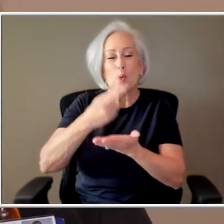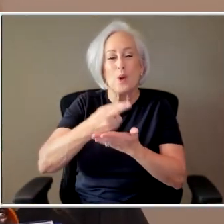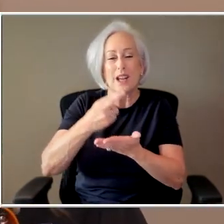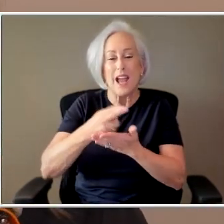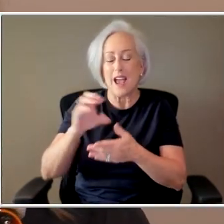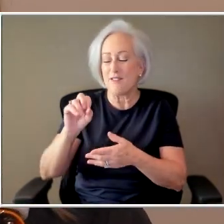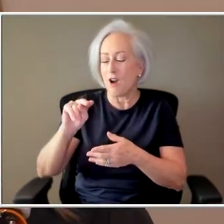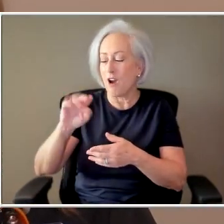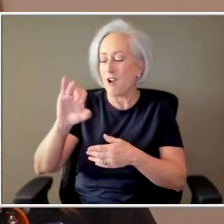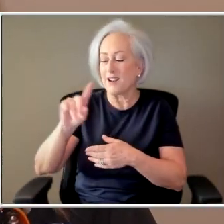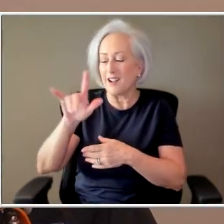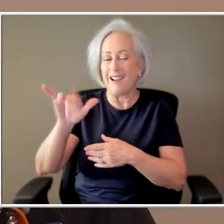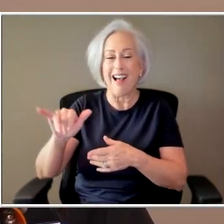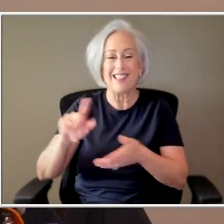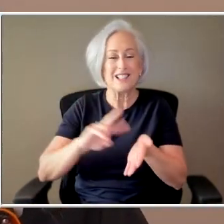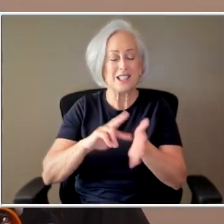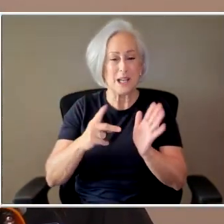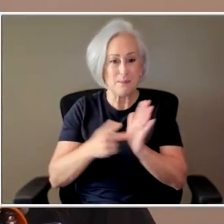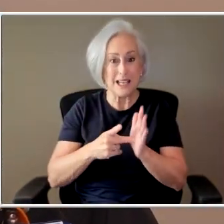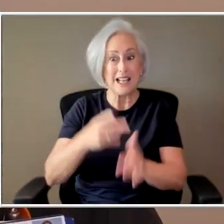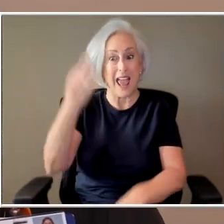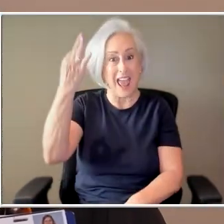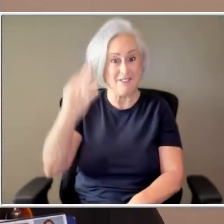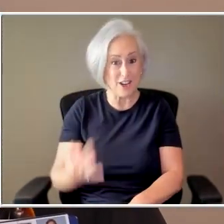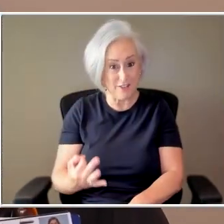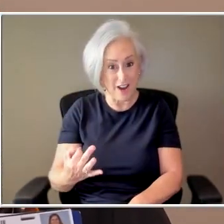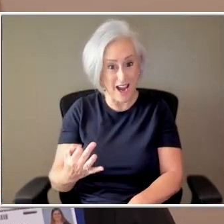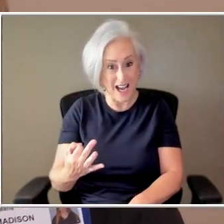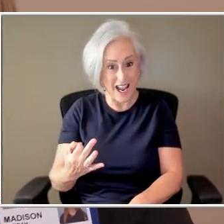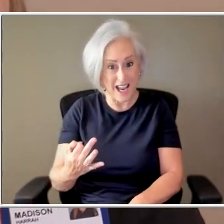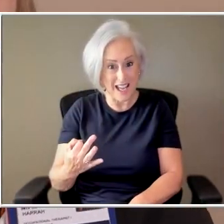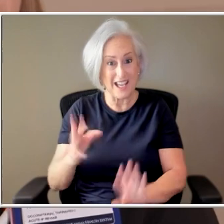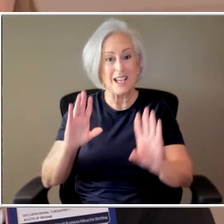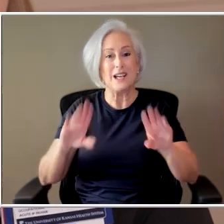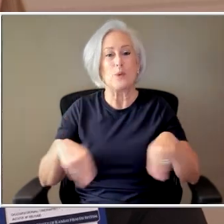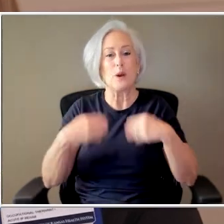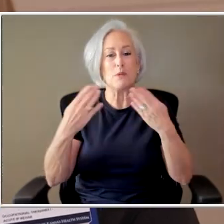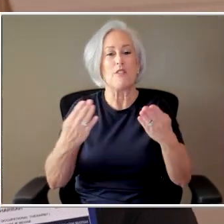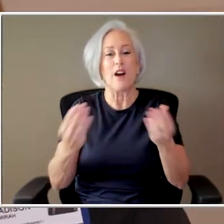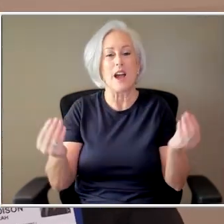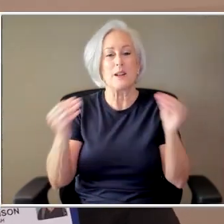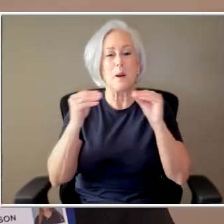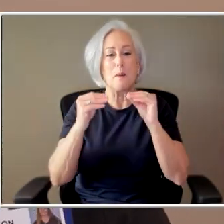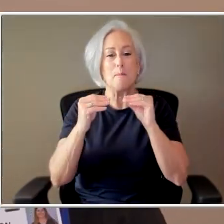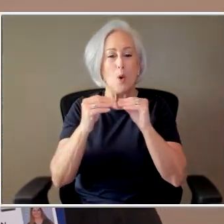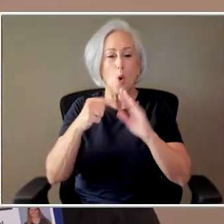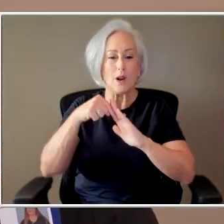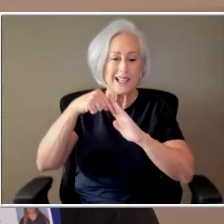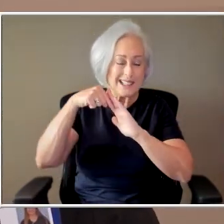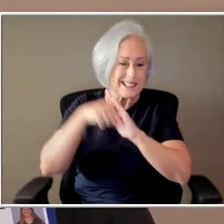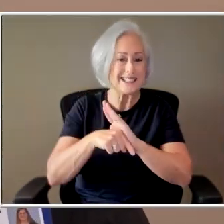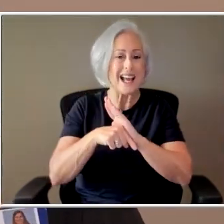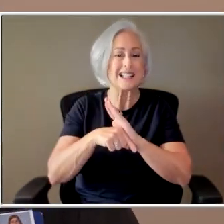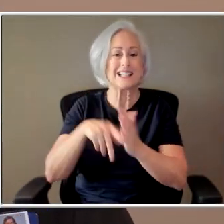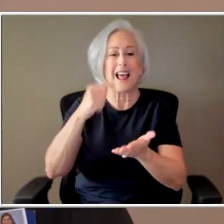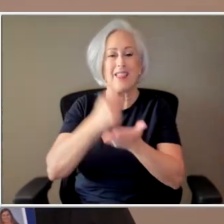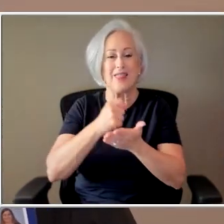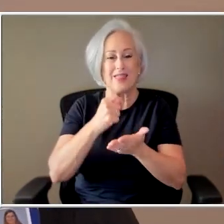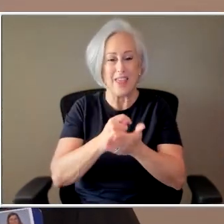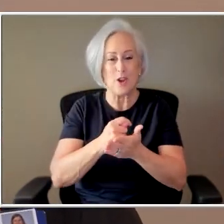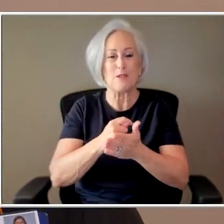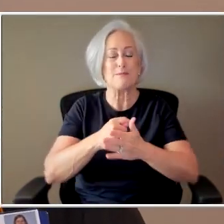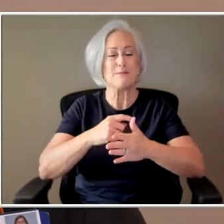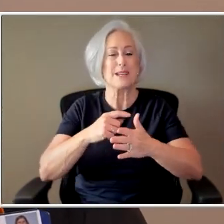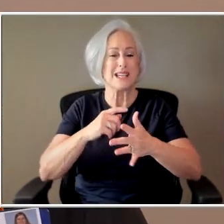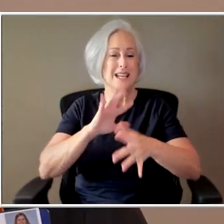But essentially, on Fridays, we would provide with the most intense and tough therapeutic sessions to help, or because they would have a little